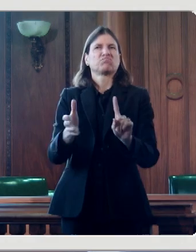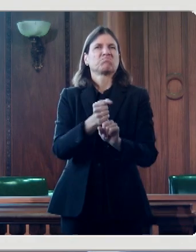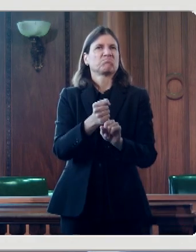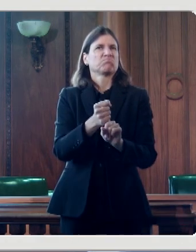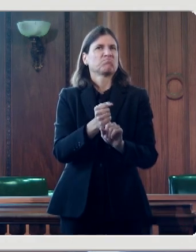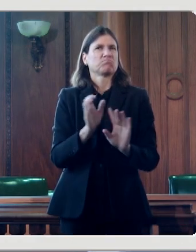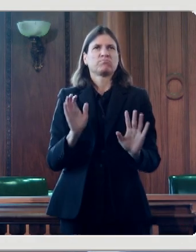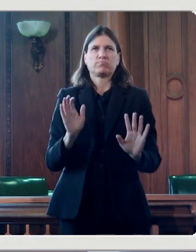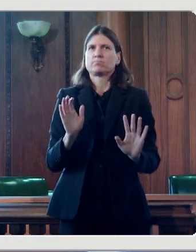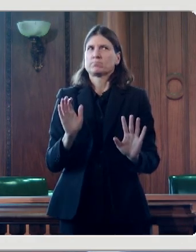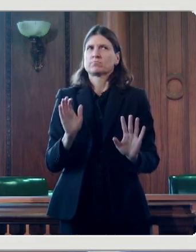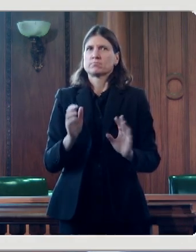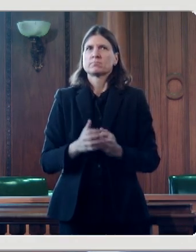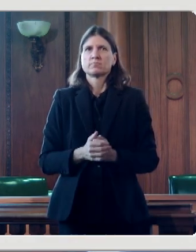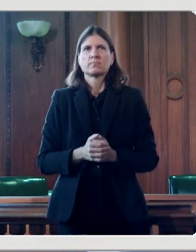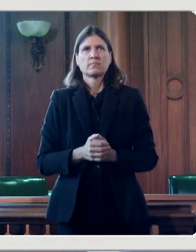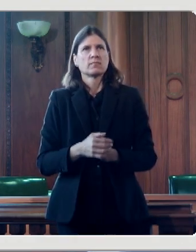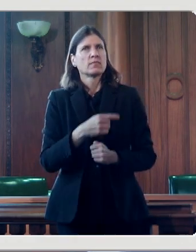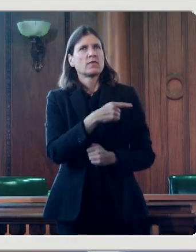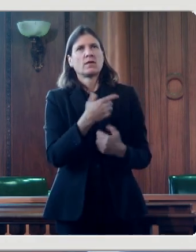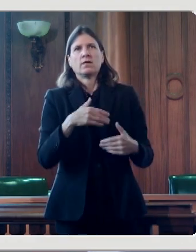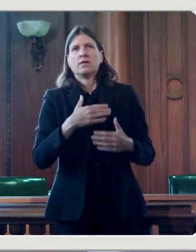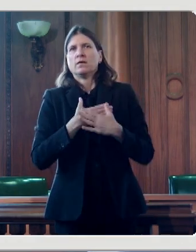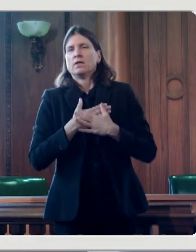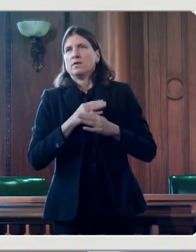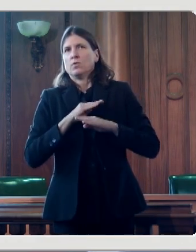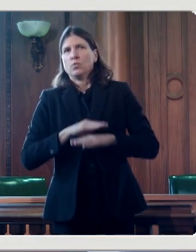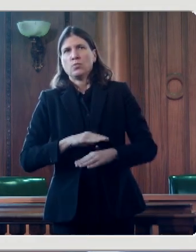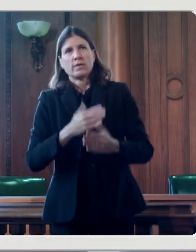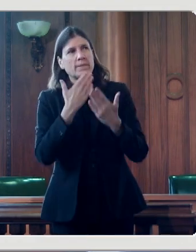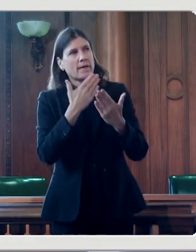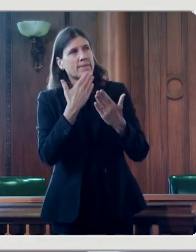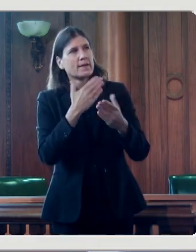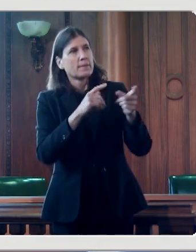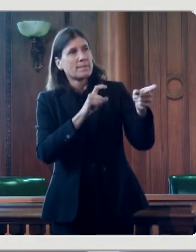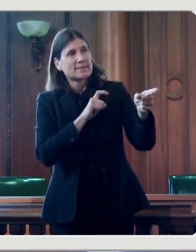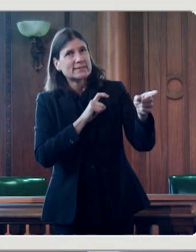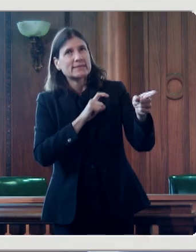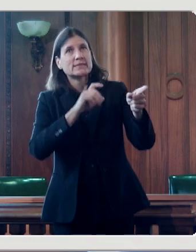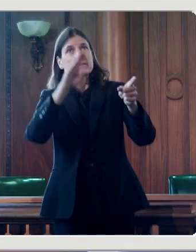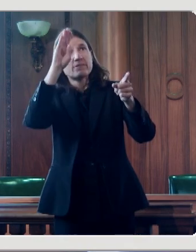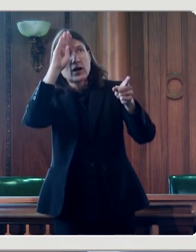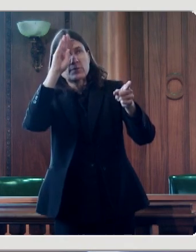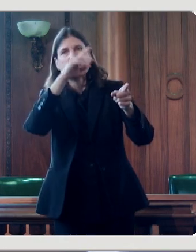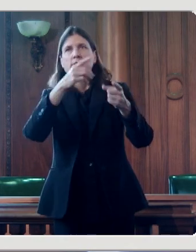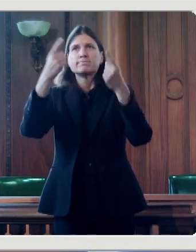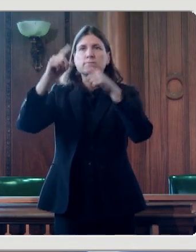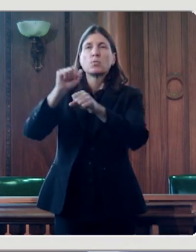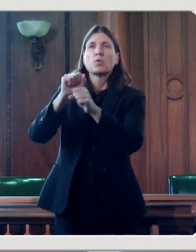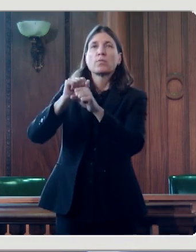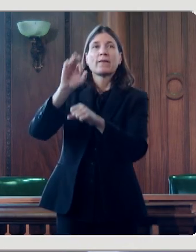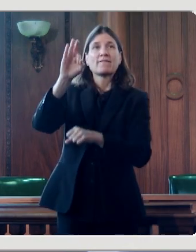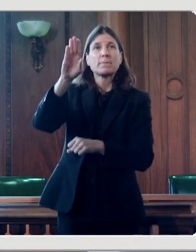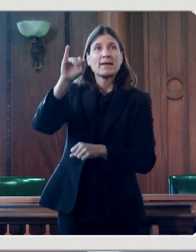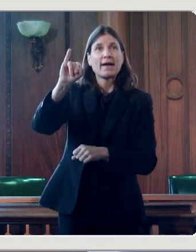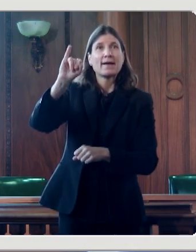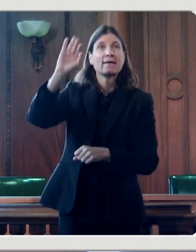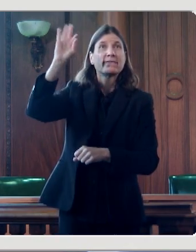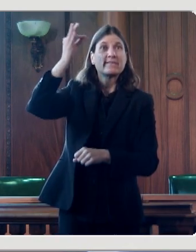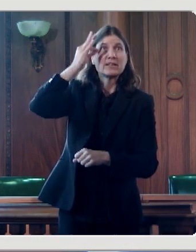our federal and state officials. But when you look at his history, to me this seems to be targeted, and